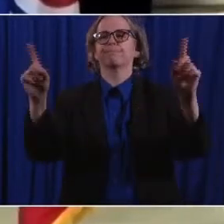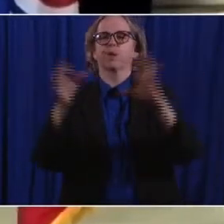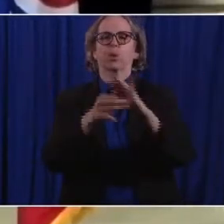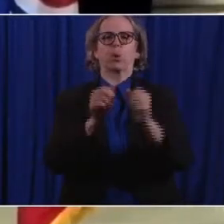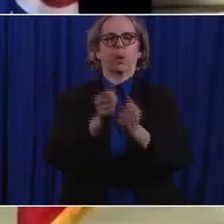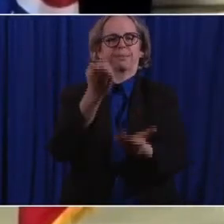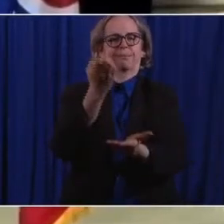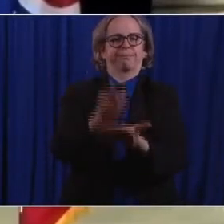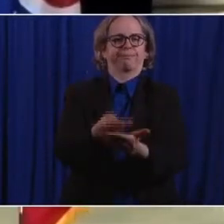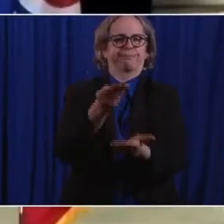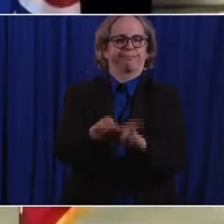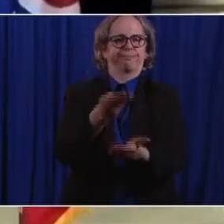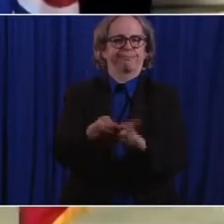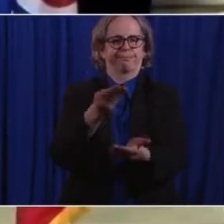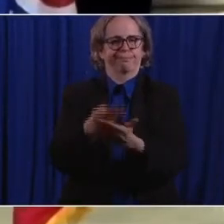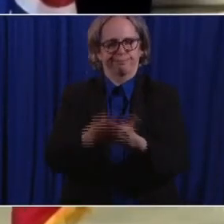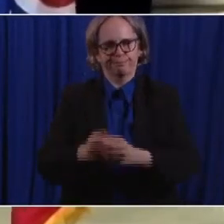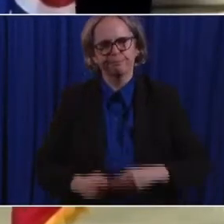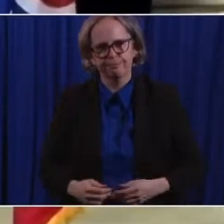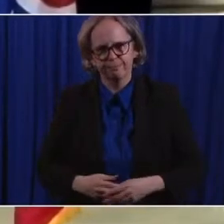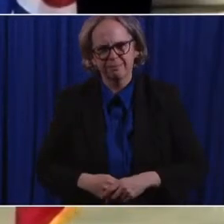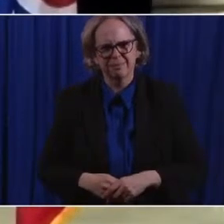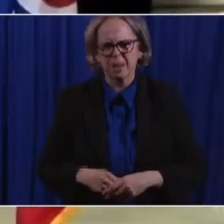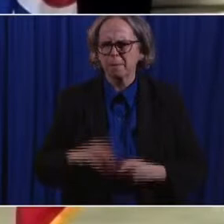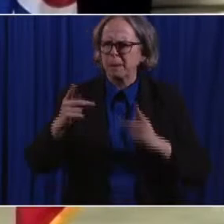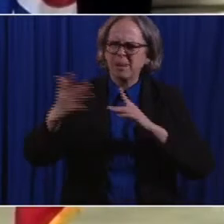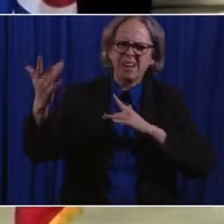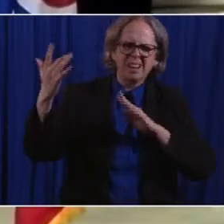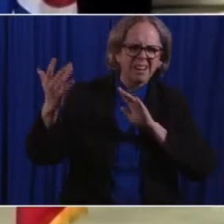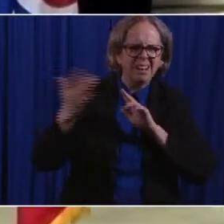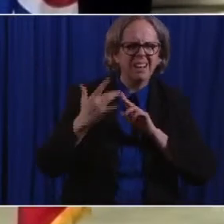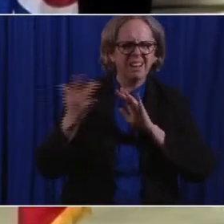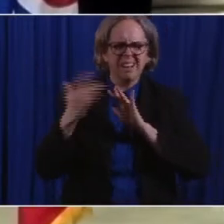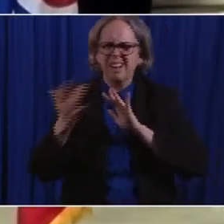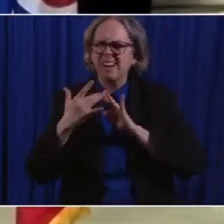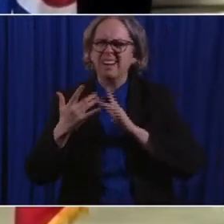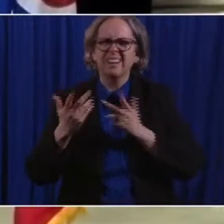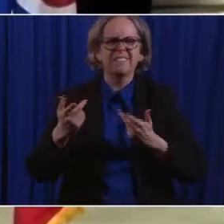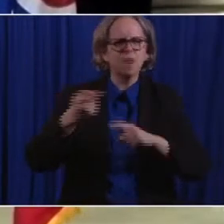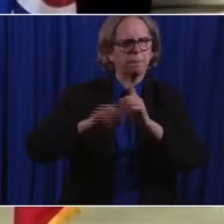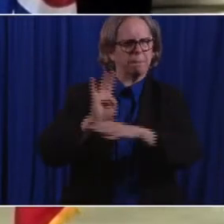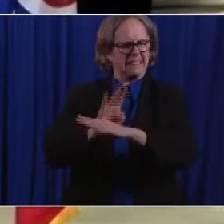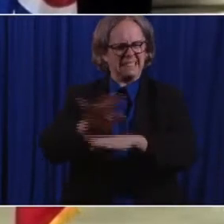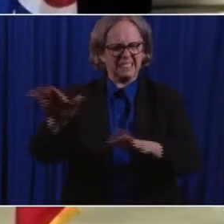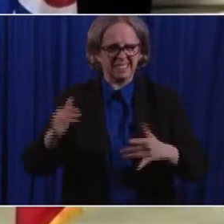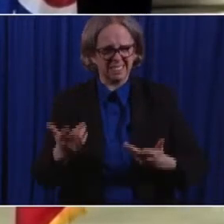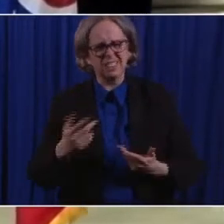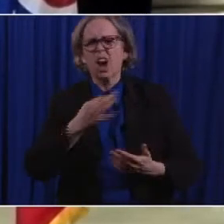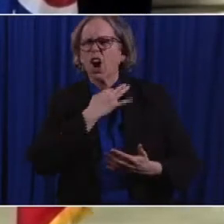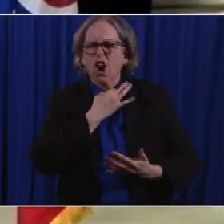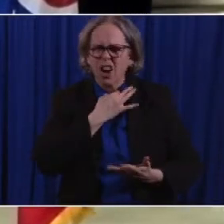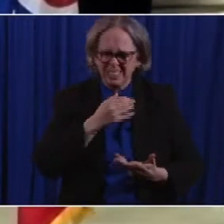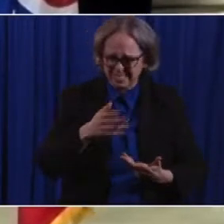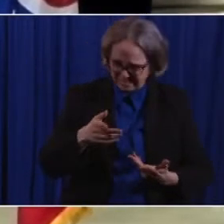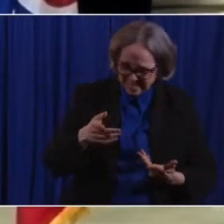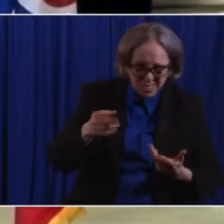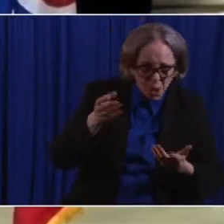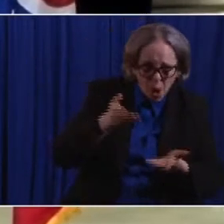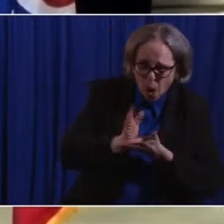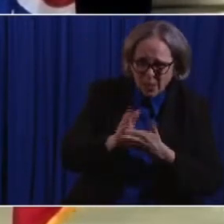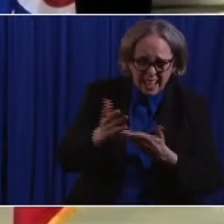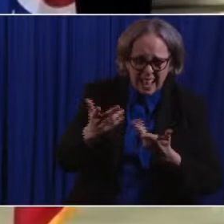questions as of late from businesses who ask whether or not they can return to using their offices for